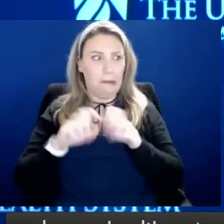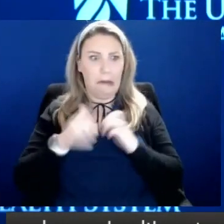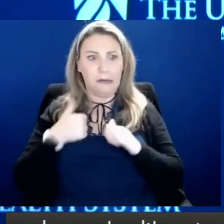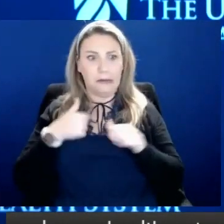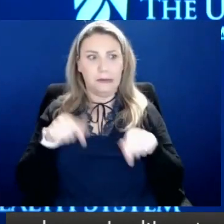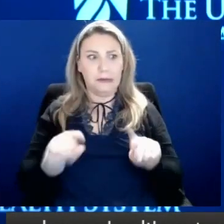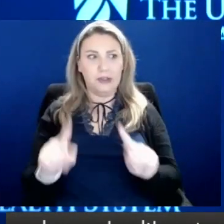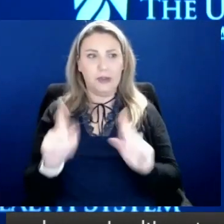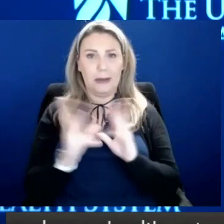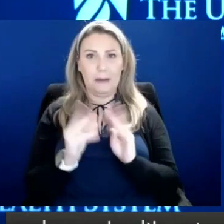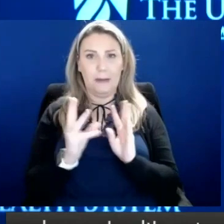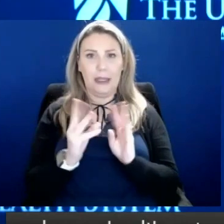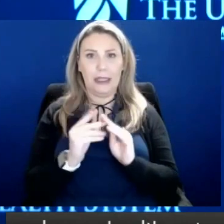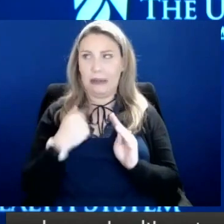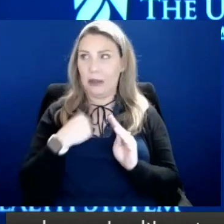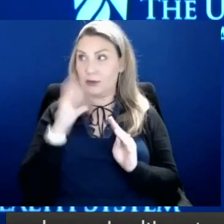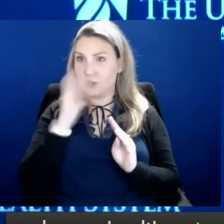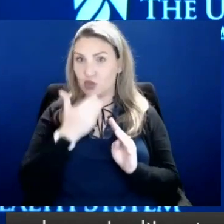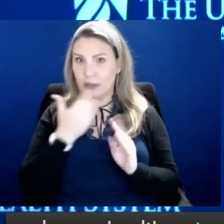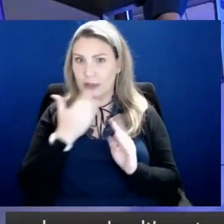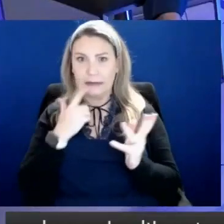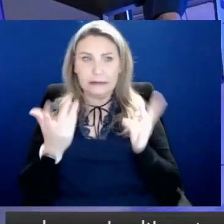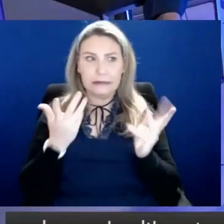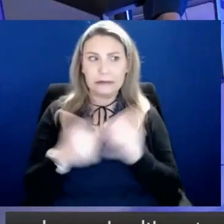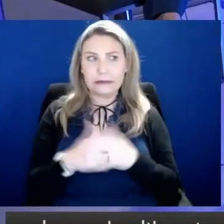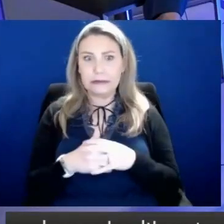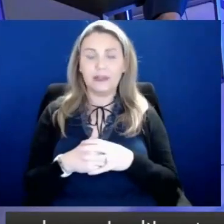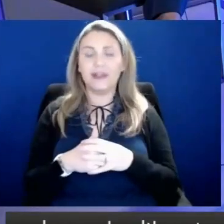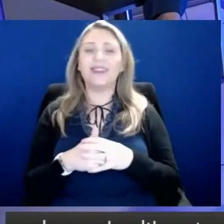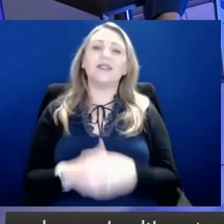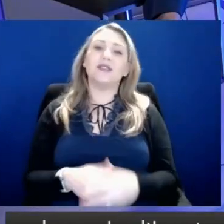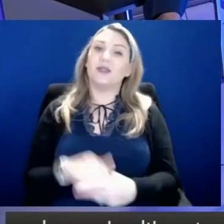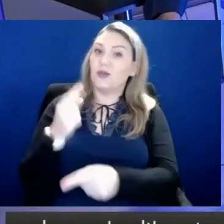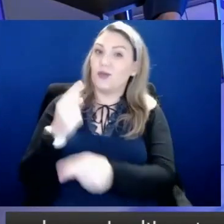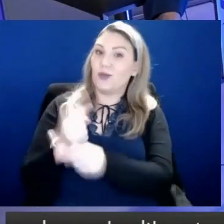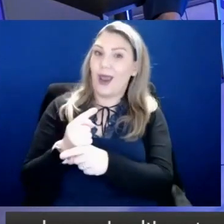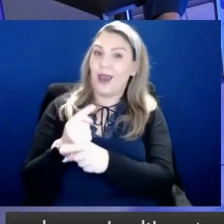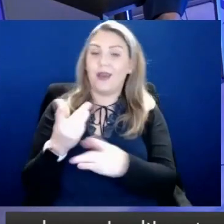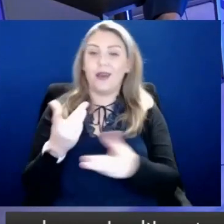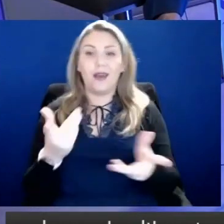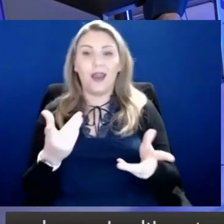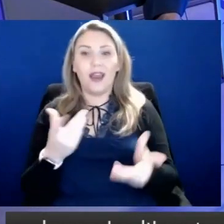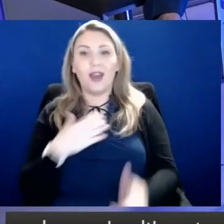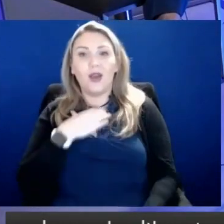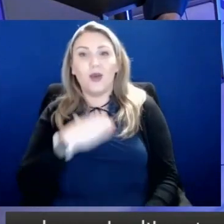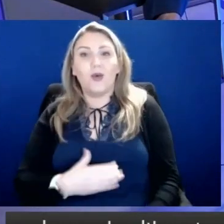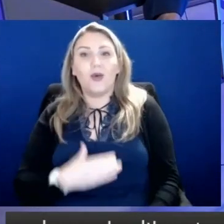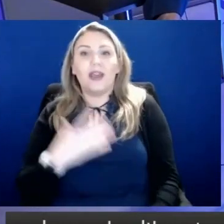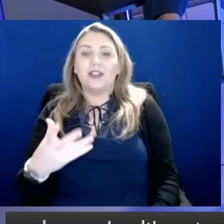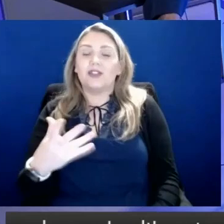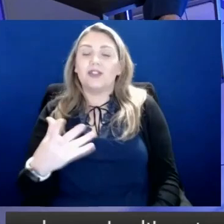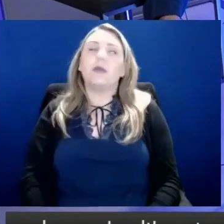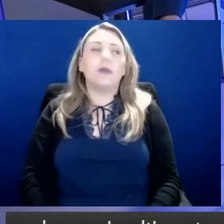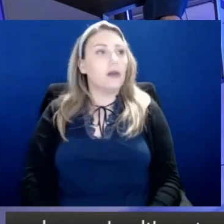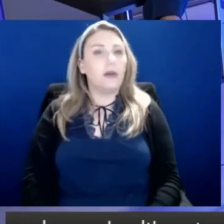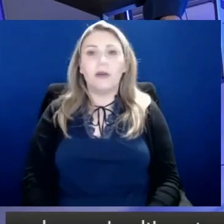Did it look strange? Was I weird? So right. I just wish, Kelly and Stephanie, I wish I could call everyone in your sphere and tell them that